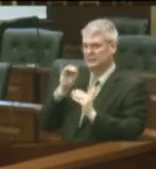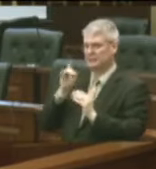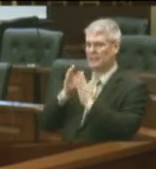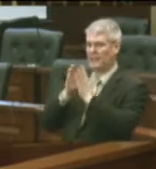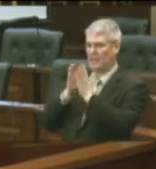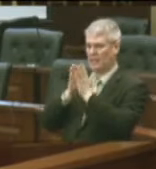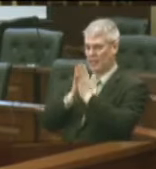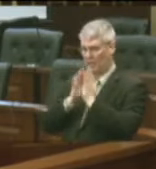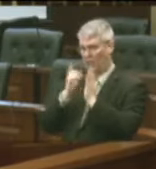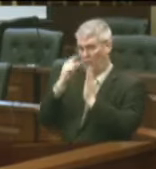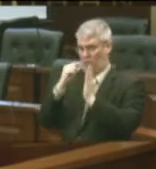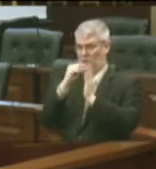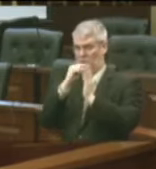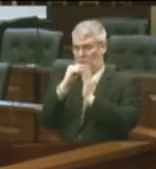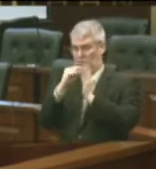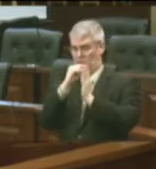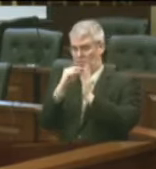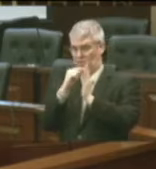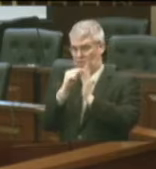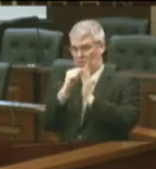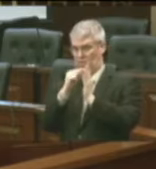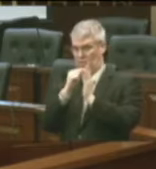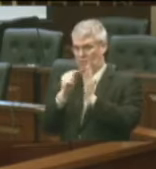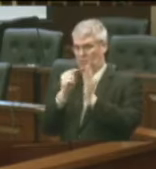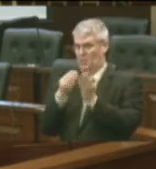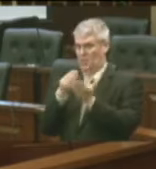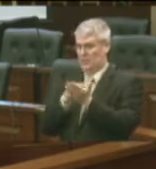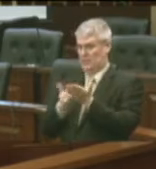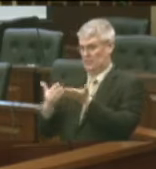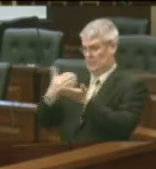session. So I just wanted to clarify that.